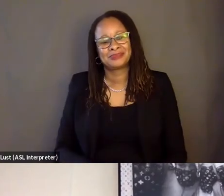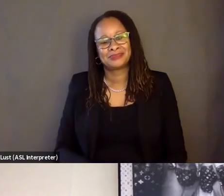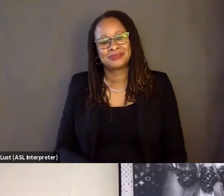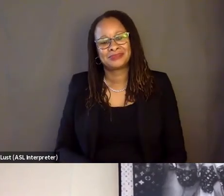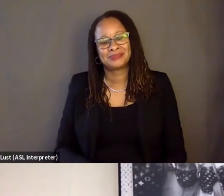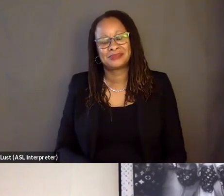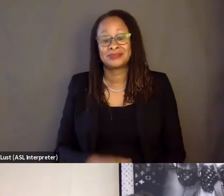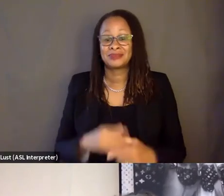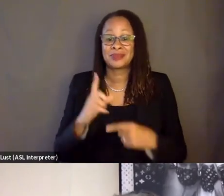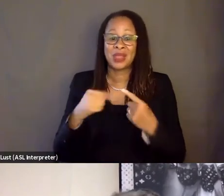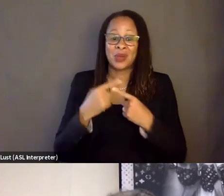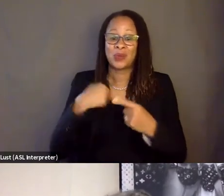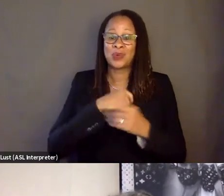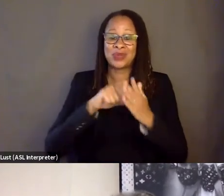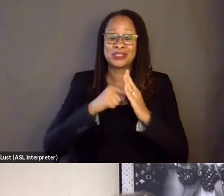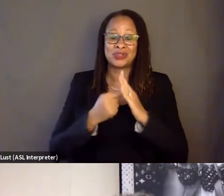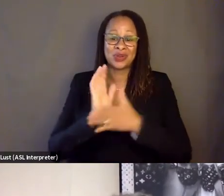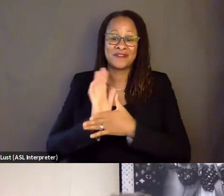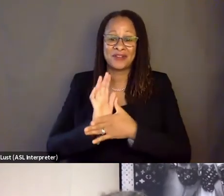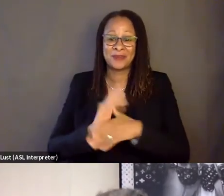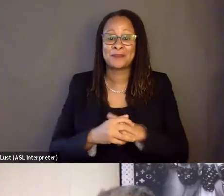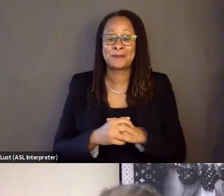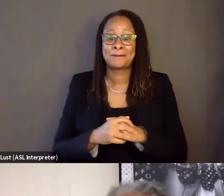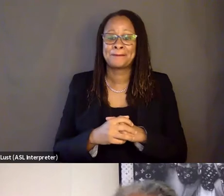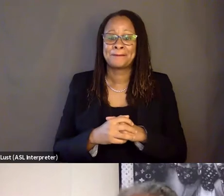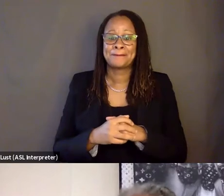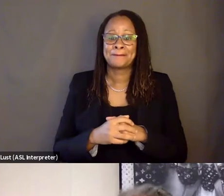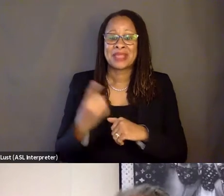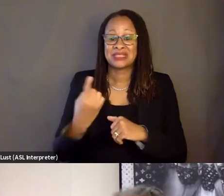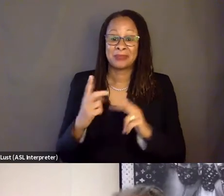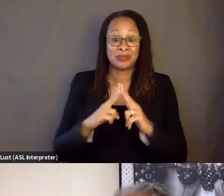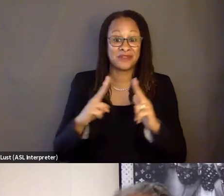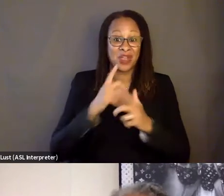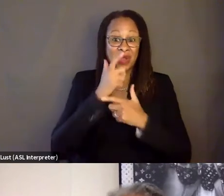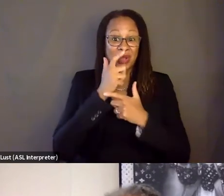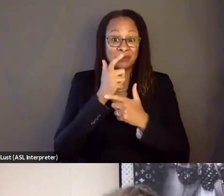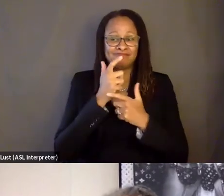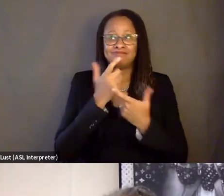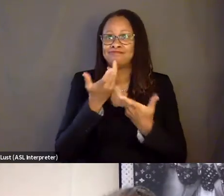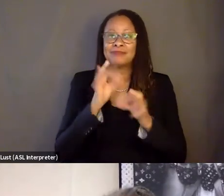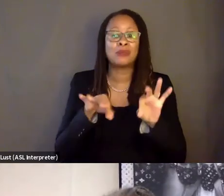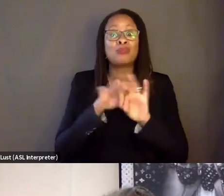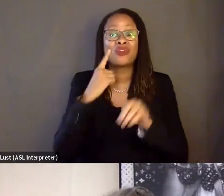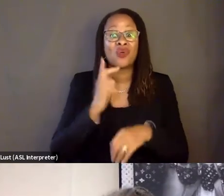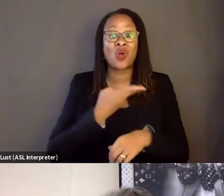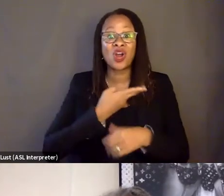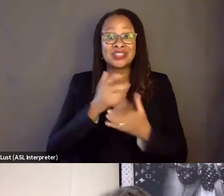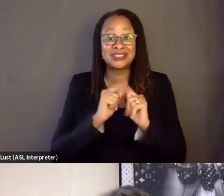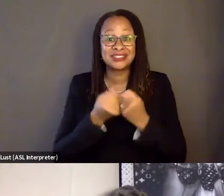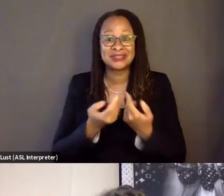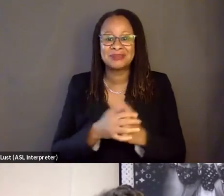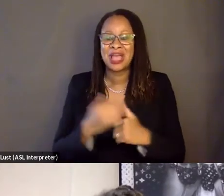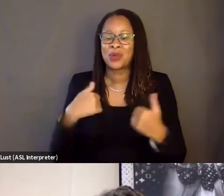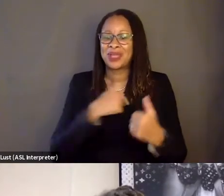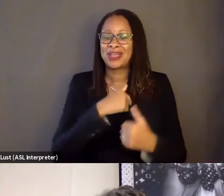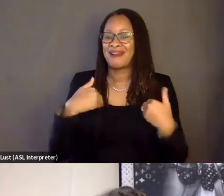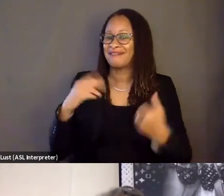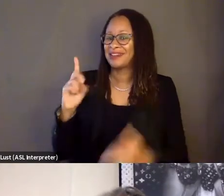When we started the film, something that was really important for our team was that we would have a